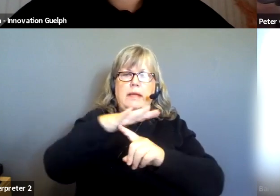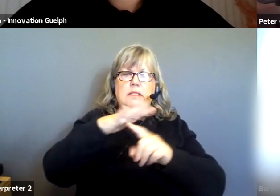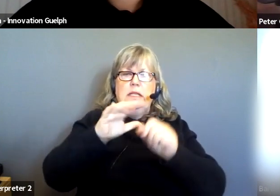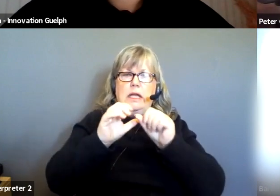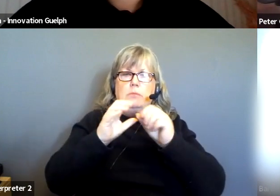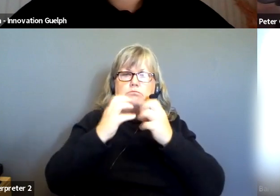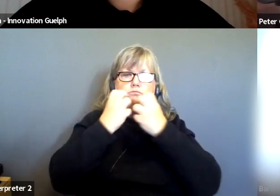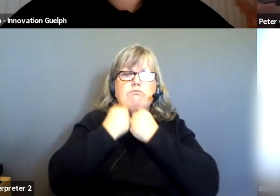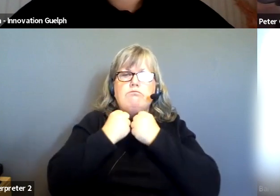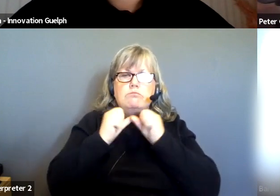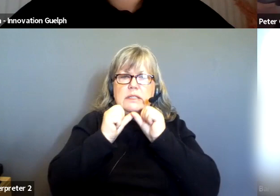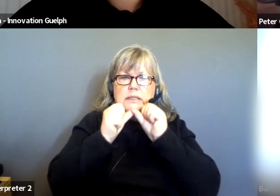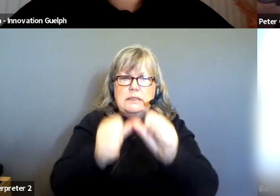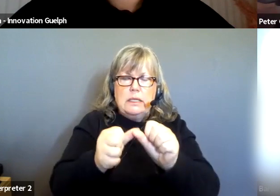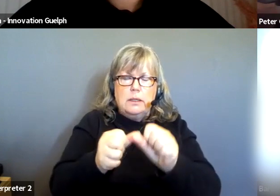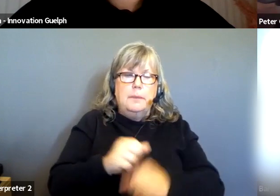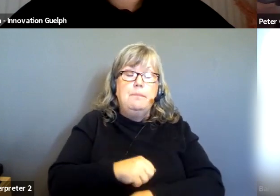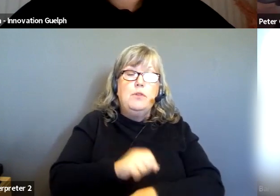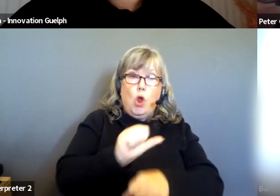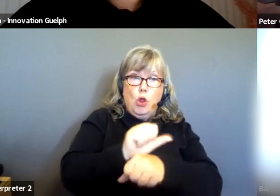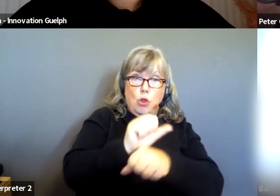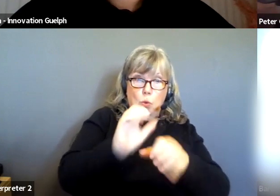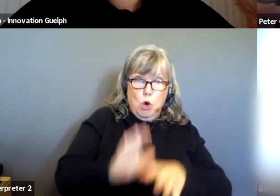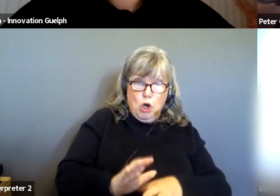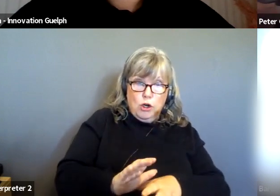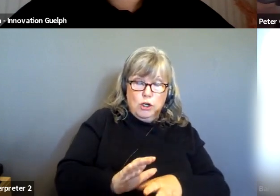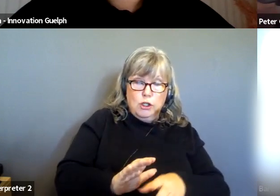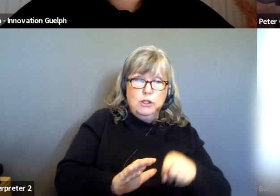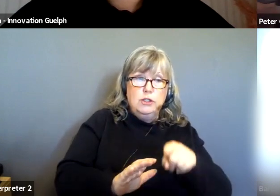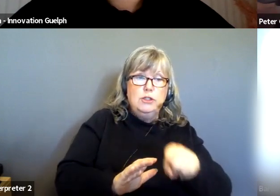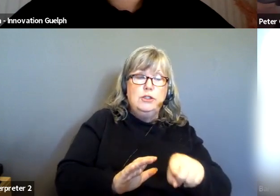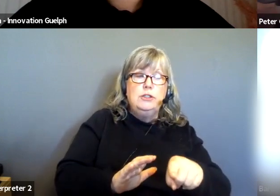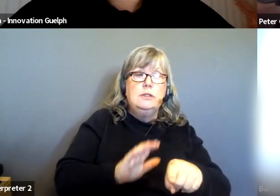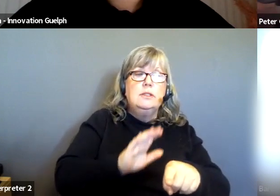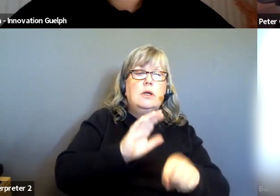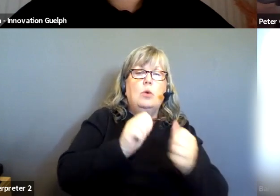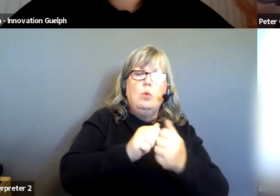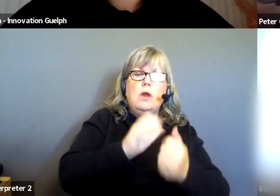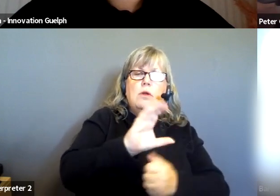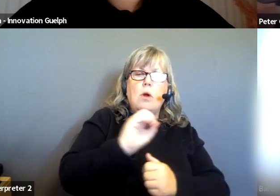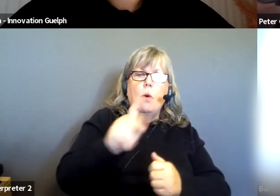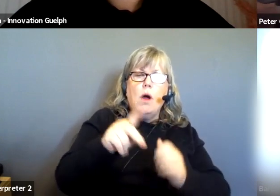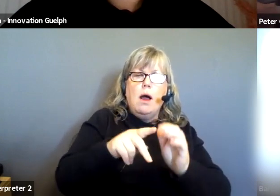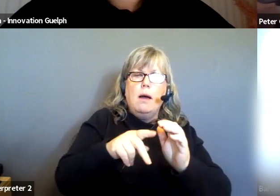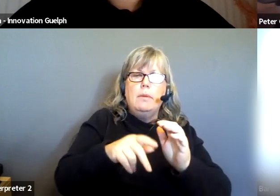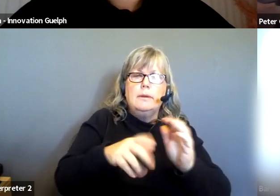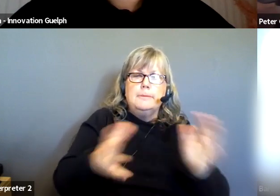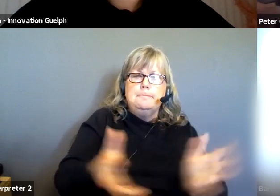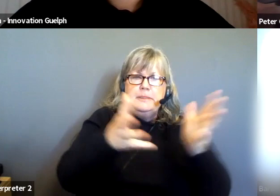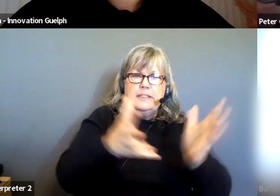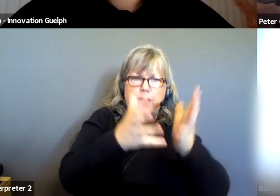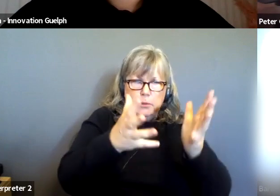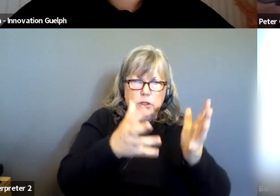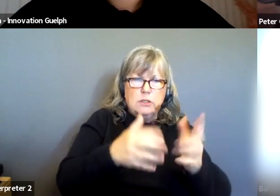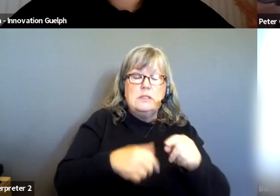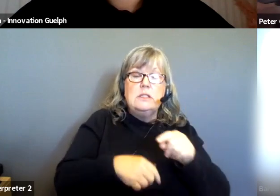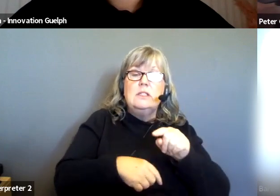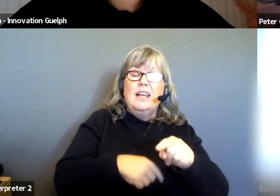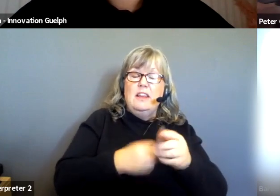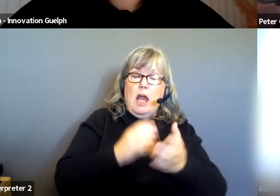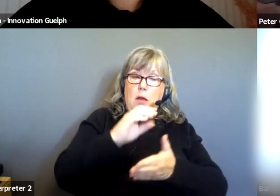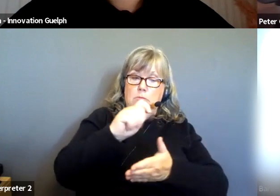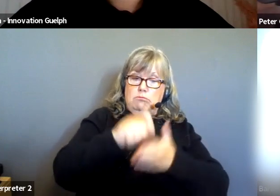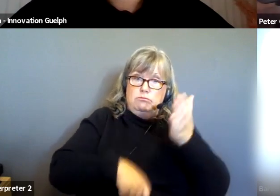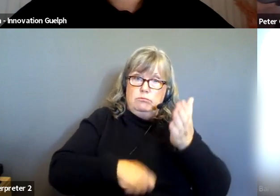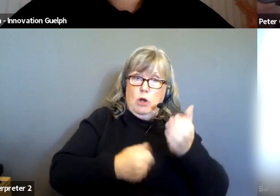of some co-op developers, they put forward a proposal to transform that plant